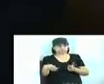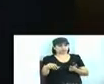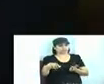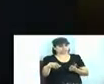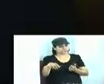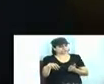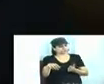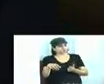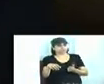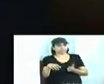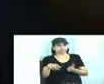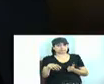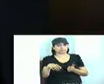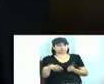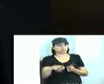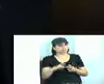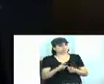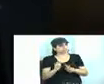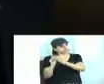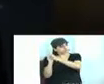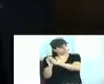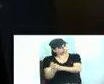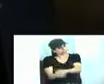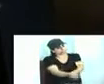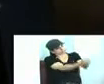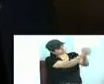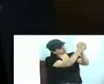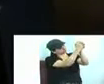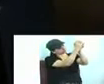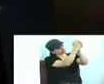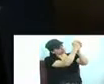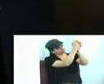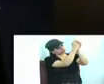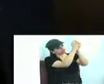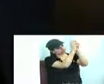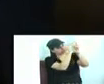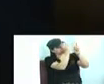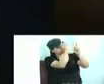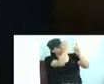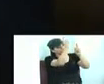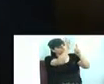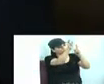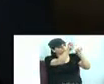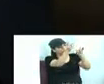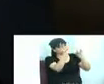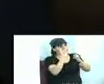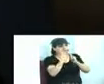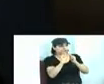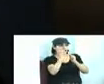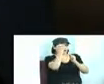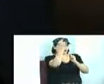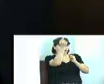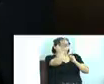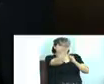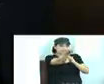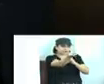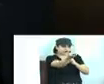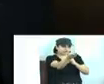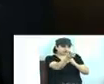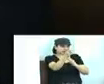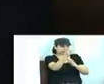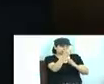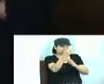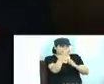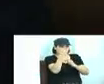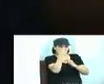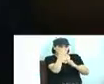balls, and he just takes that putter, and he hits it just so, and it arcs, and it lands bullseye right in